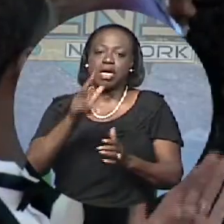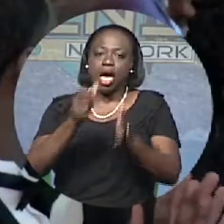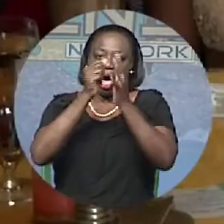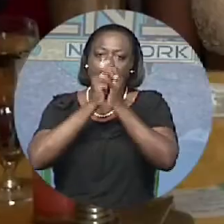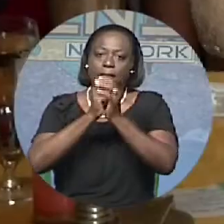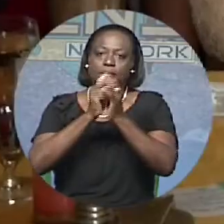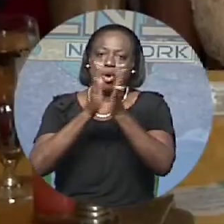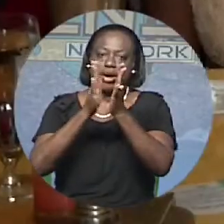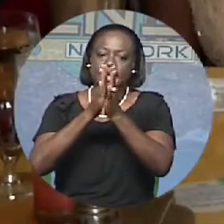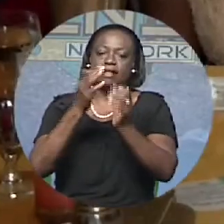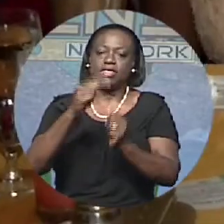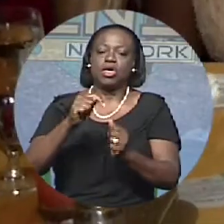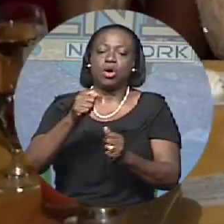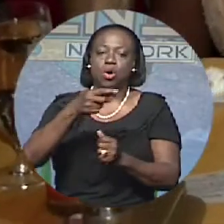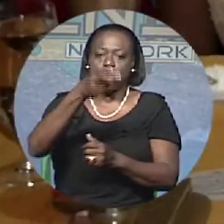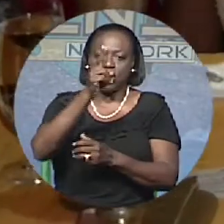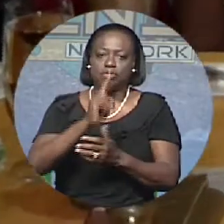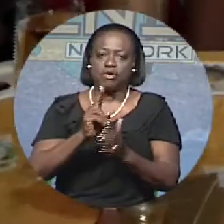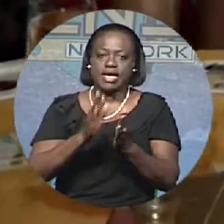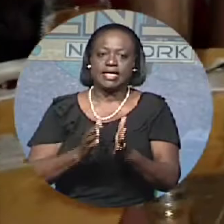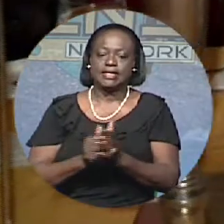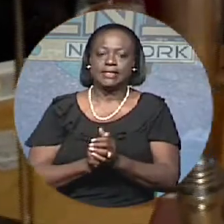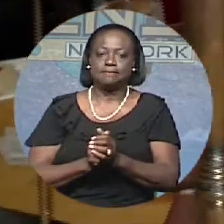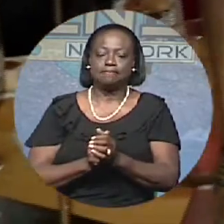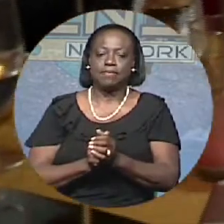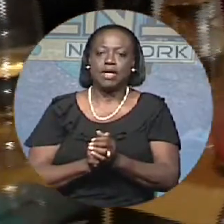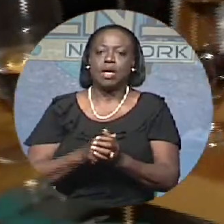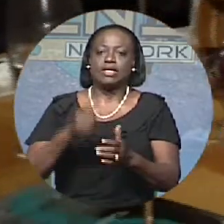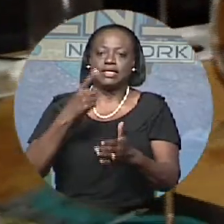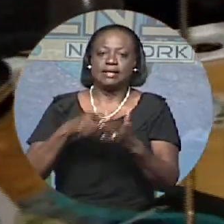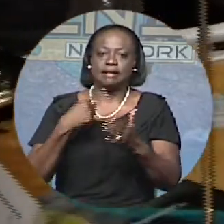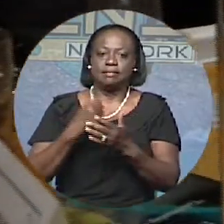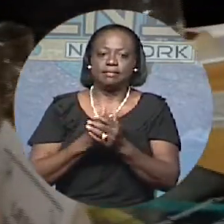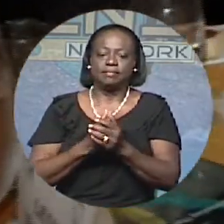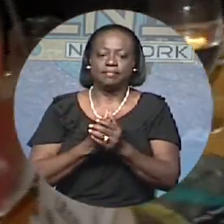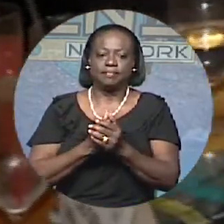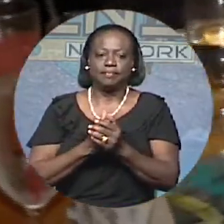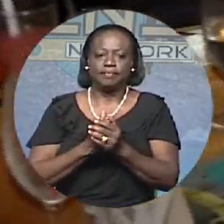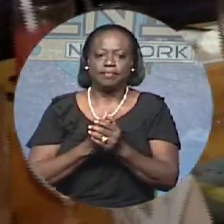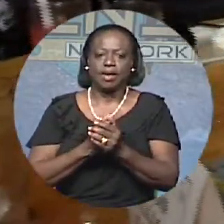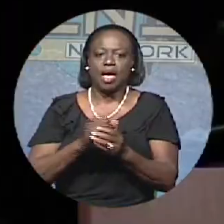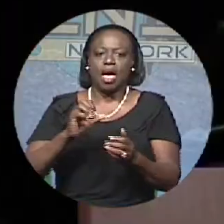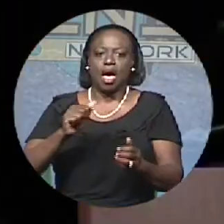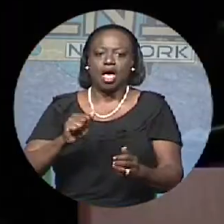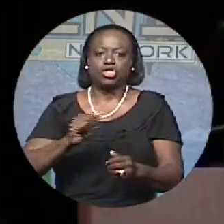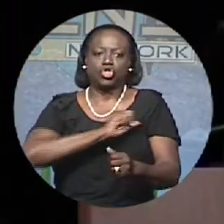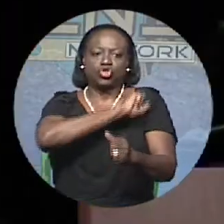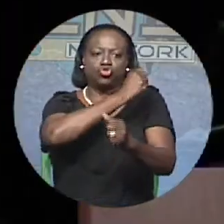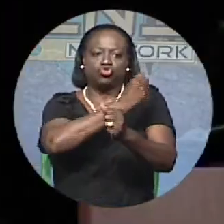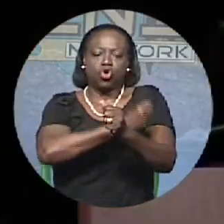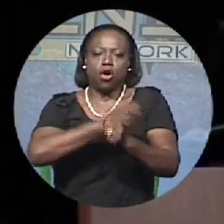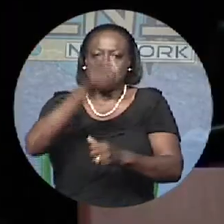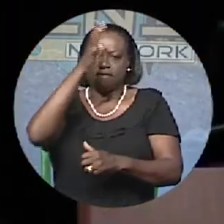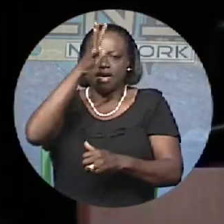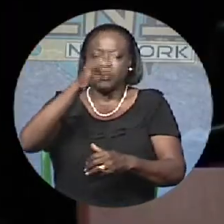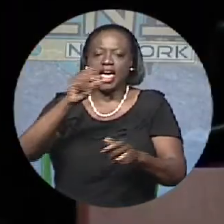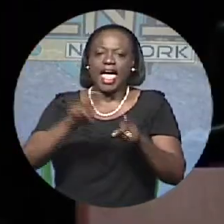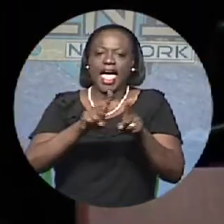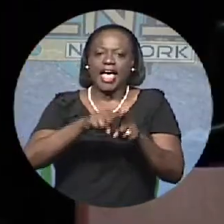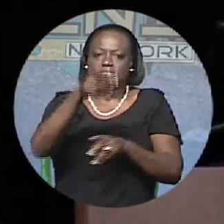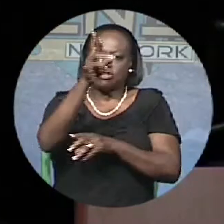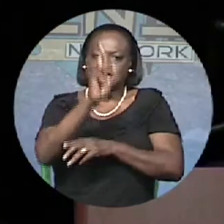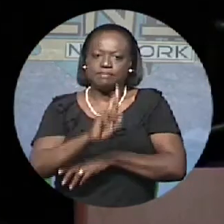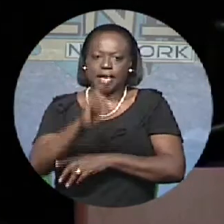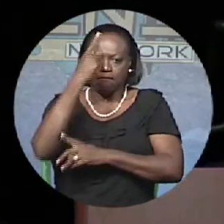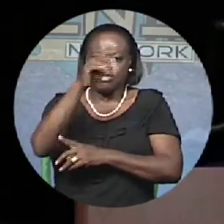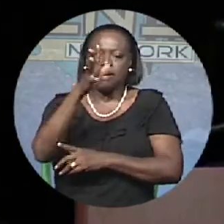building. He notes the important role a father plays and what it means to be compassionate. A strong father has respect for the mother